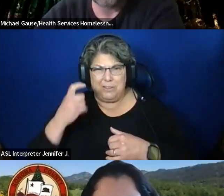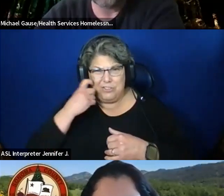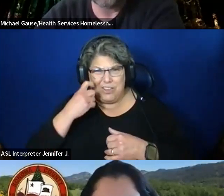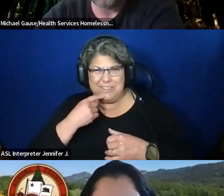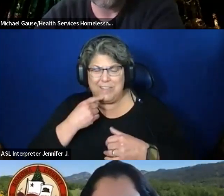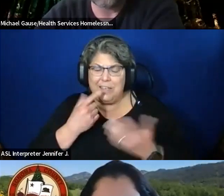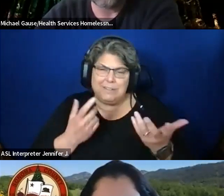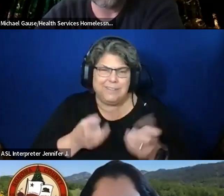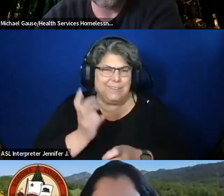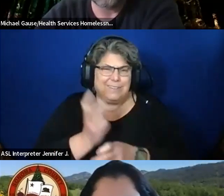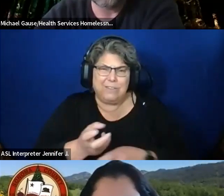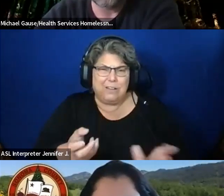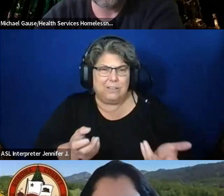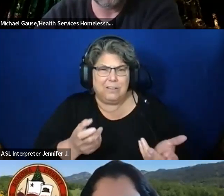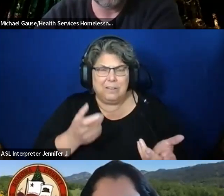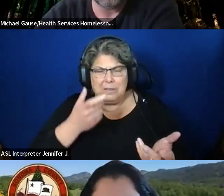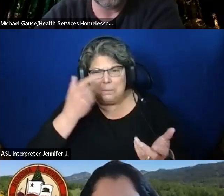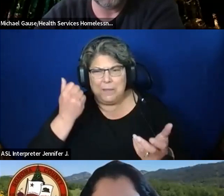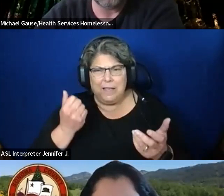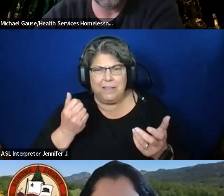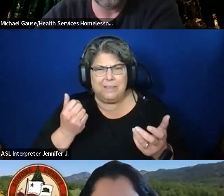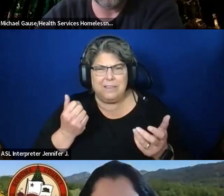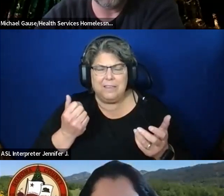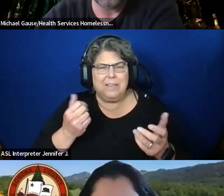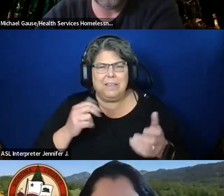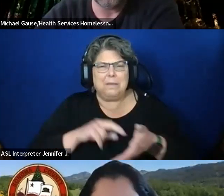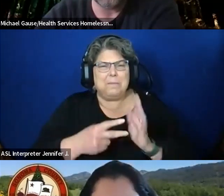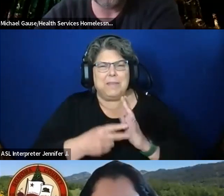difficult because it takes it away. It takes the issue away